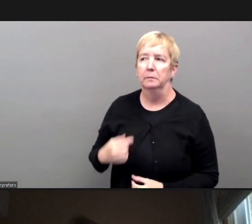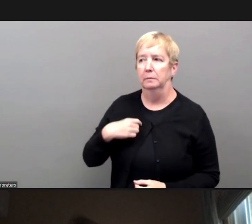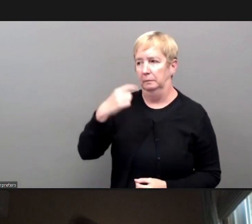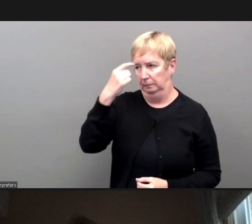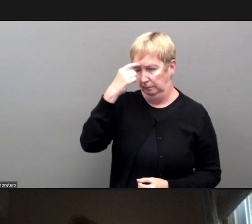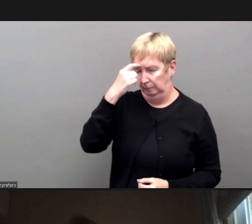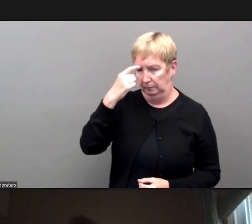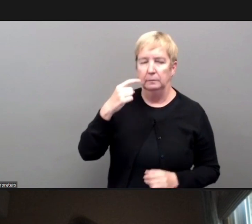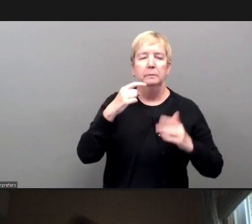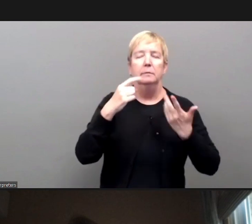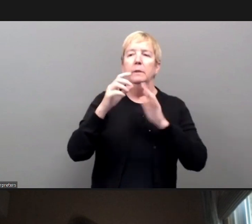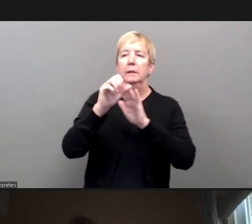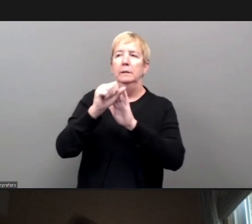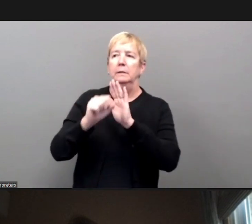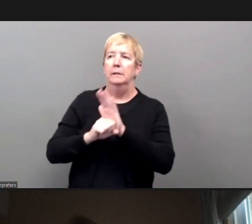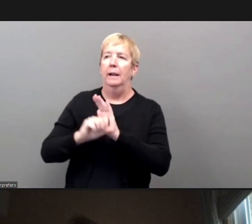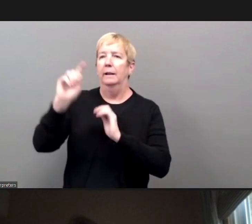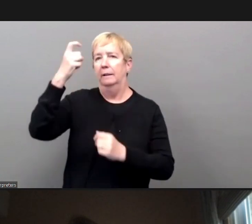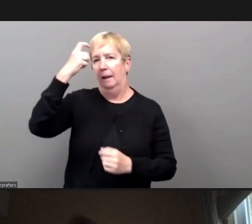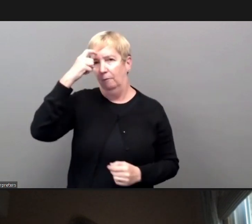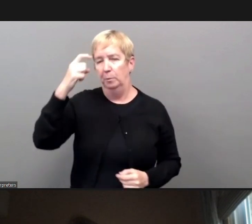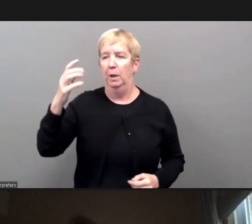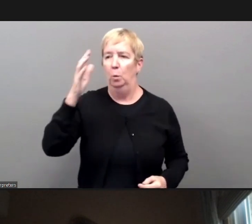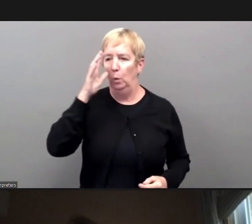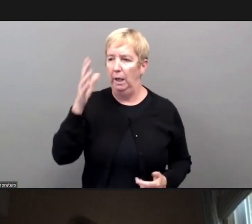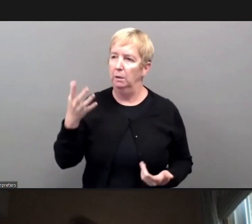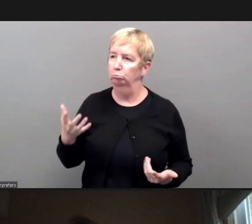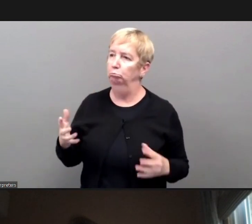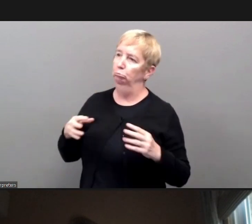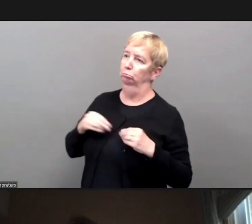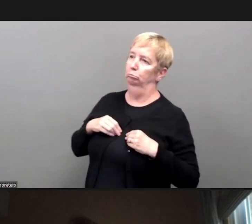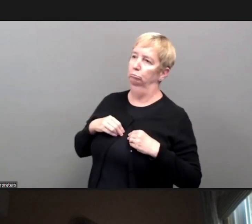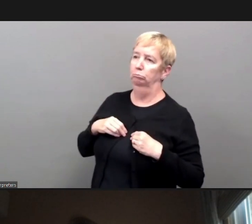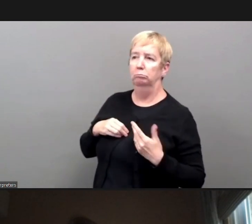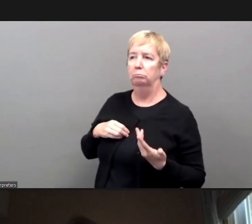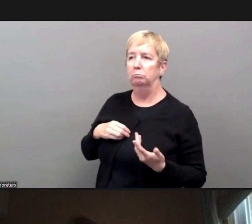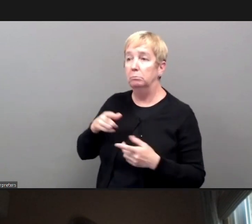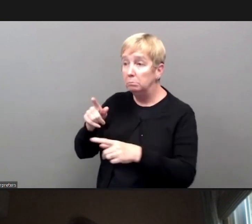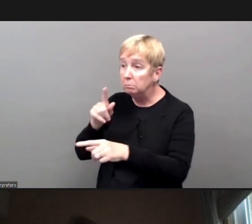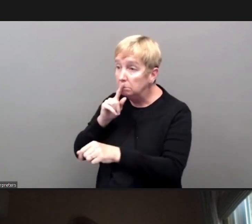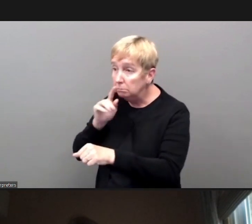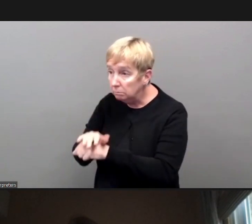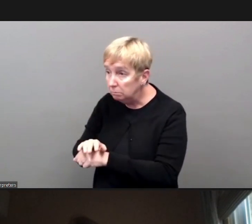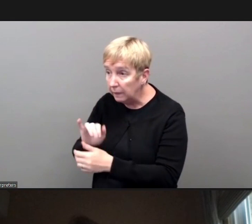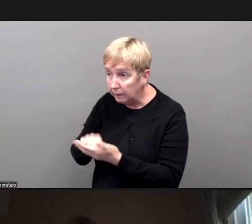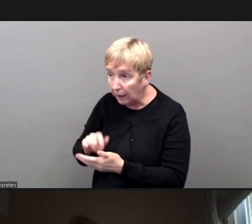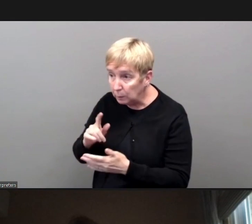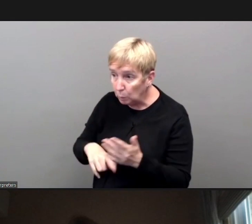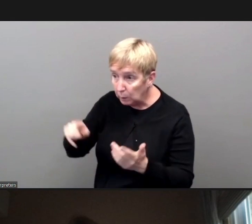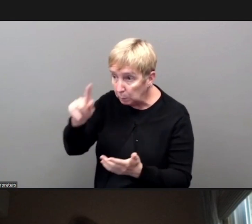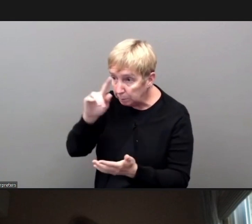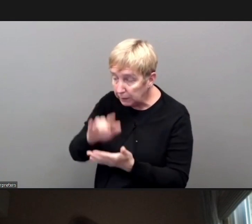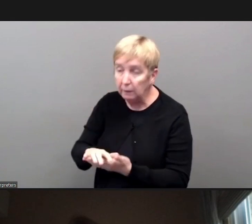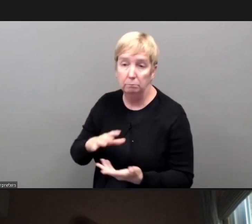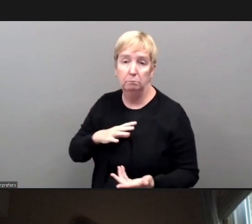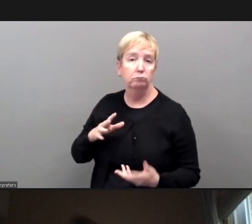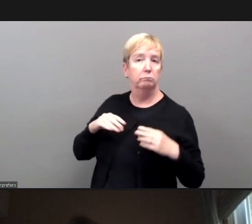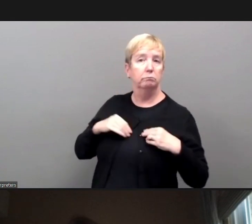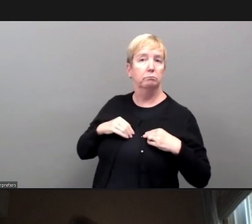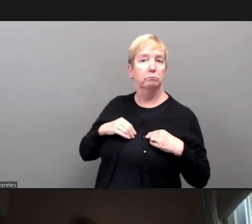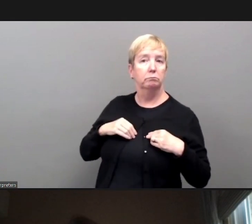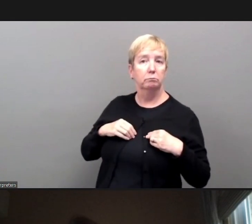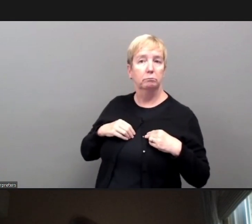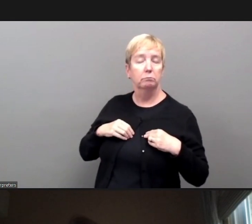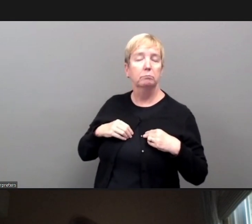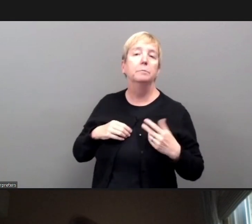state government basically taking employees at their word. And, we're more back returning to our